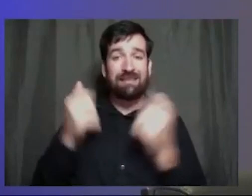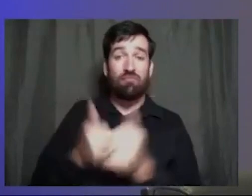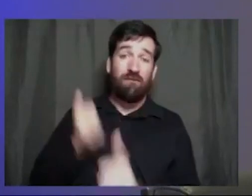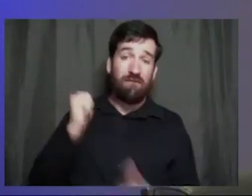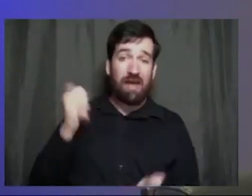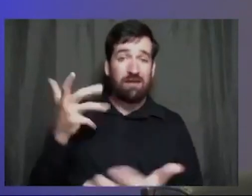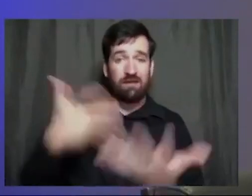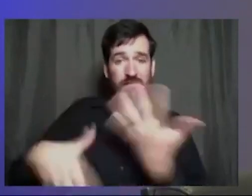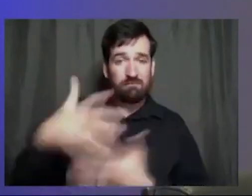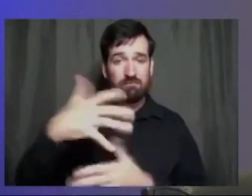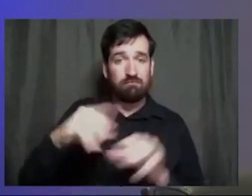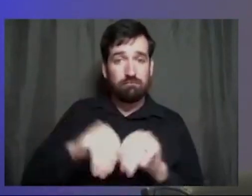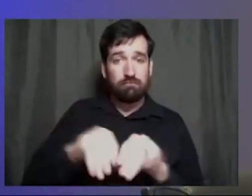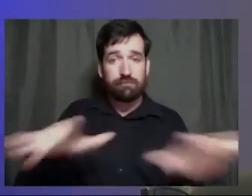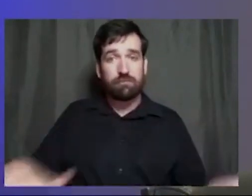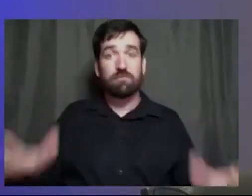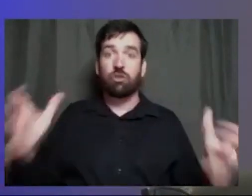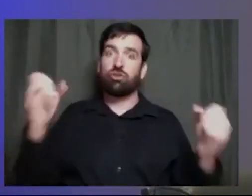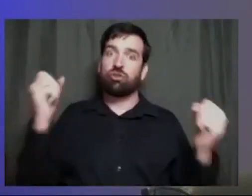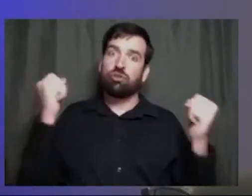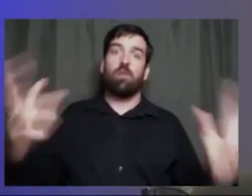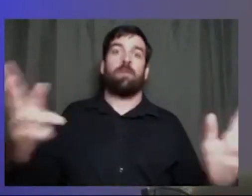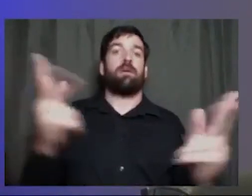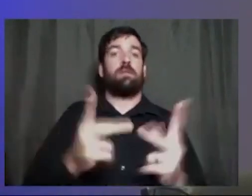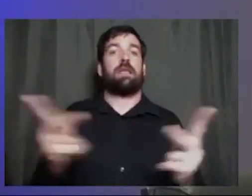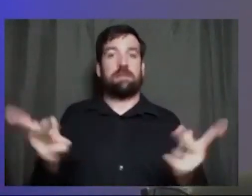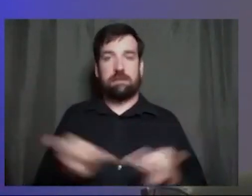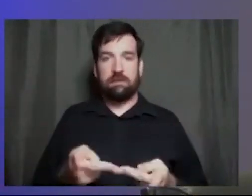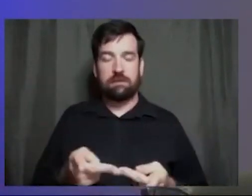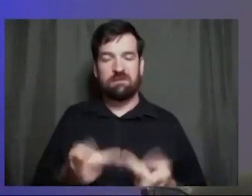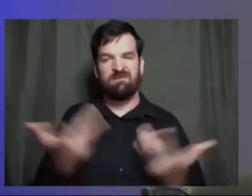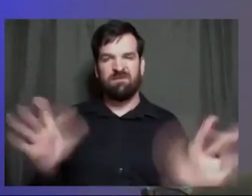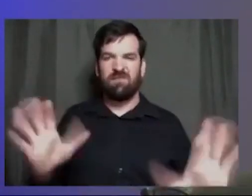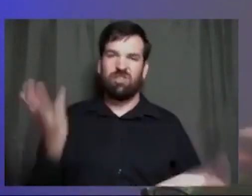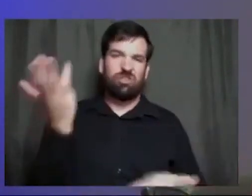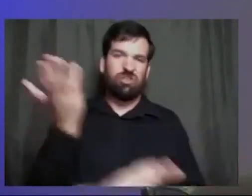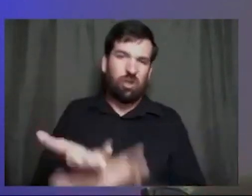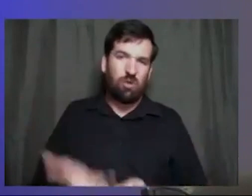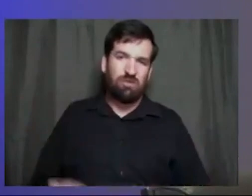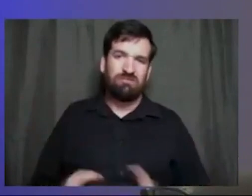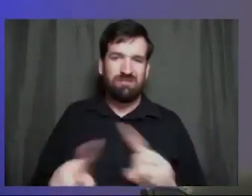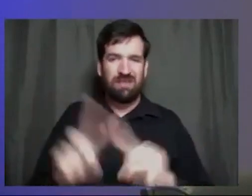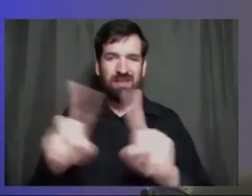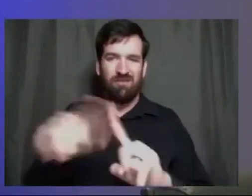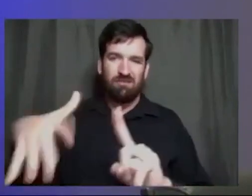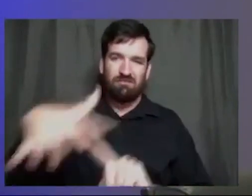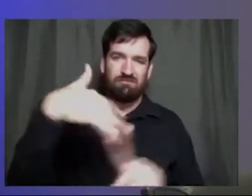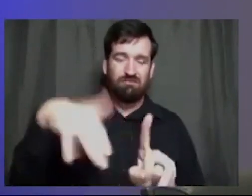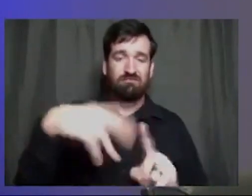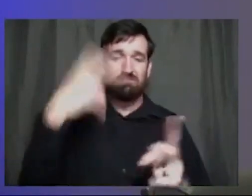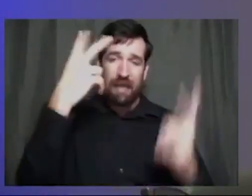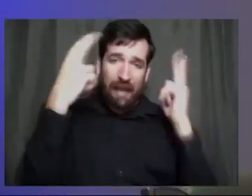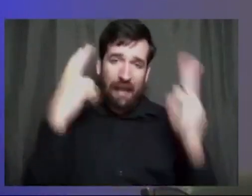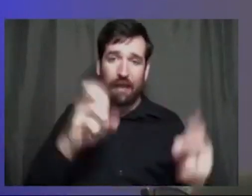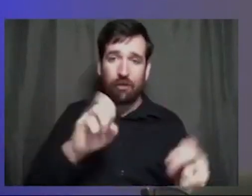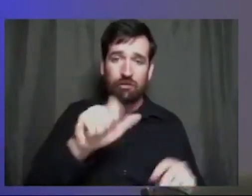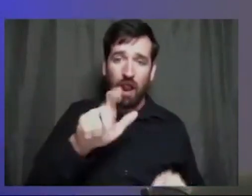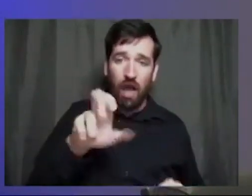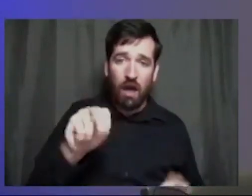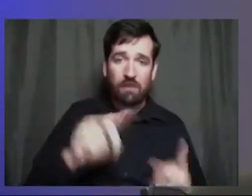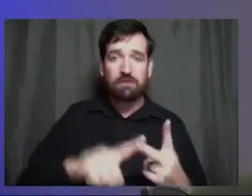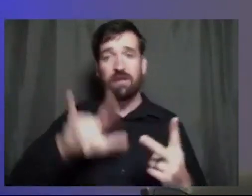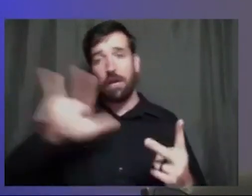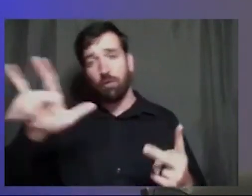in so many places this has been shown in different environments, from hair salons to airplanes to Navy